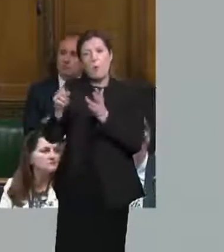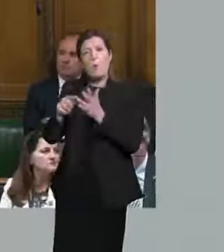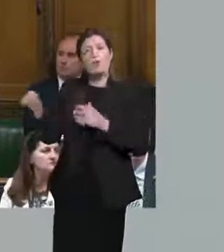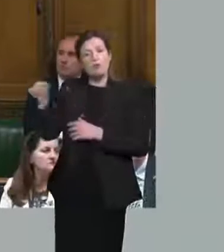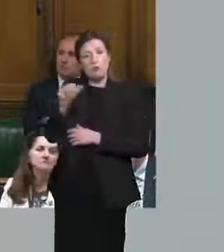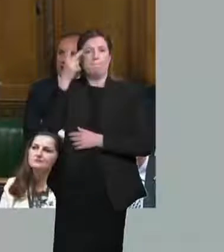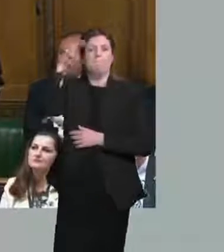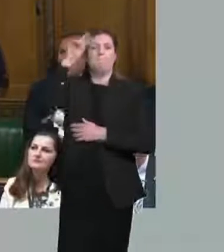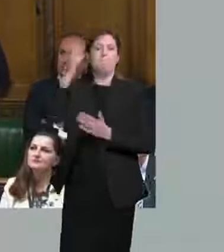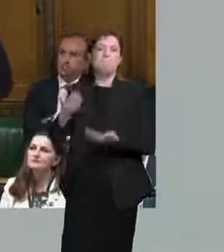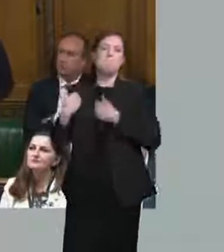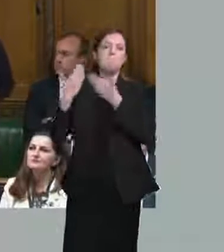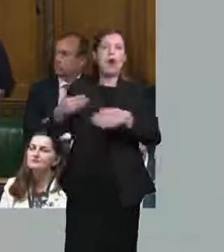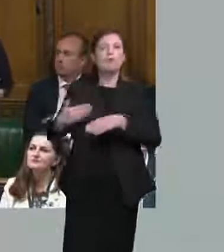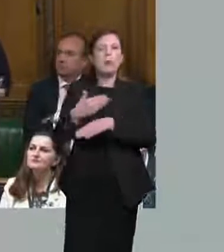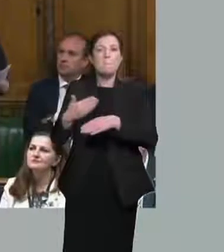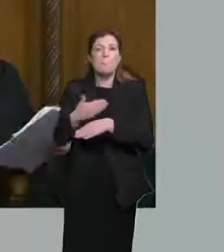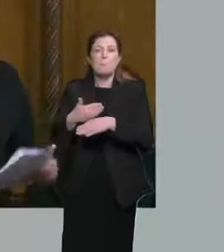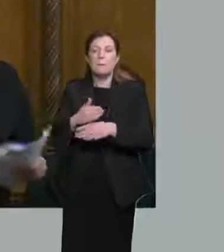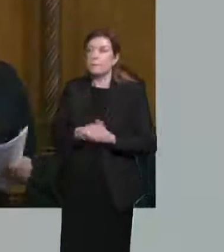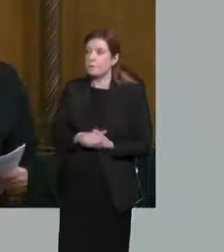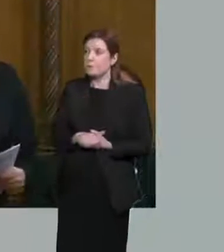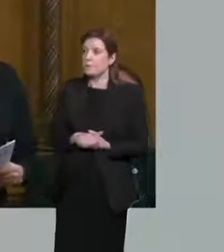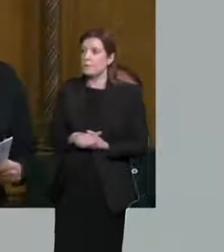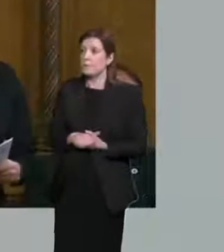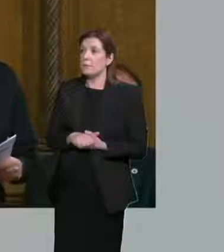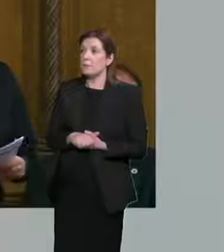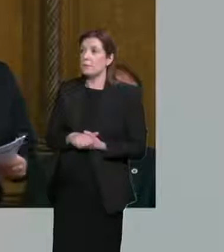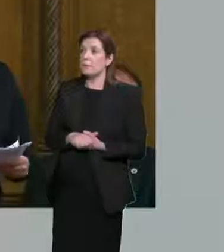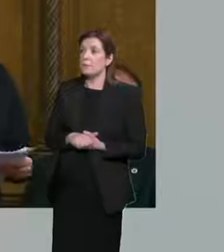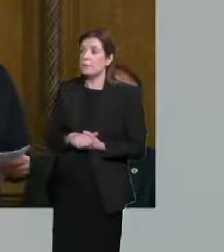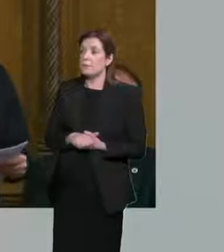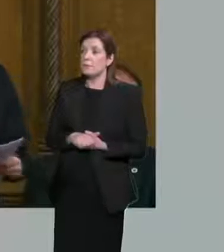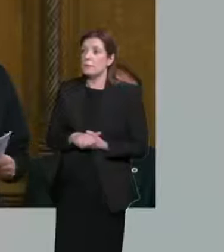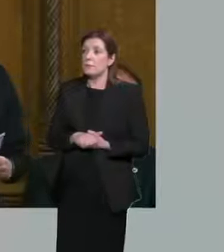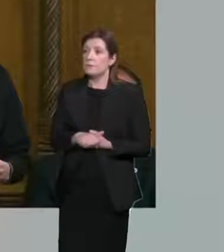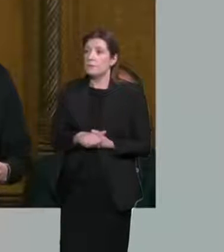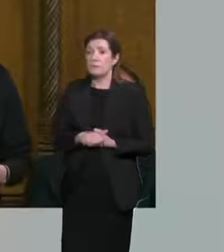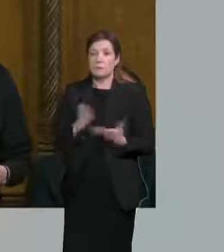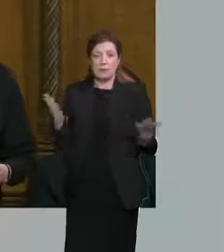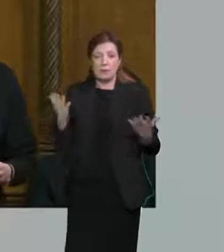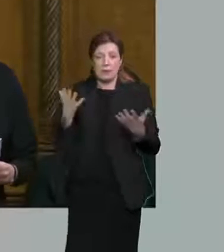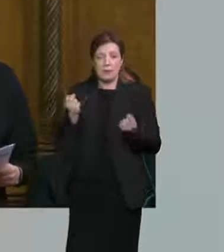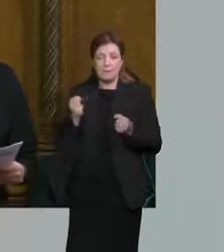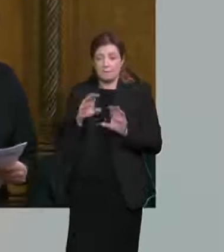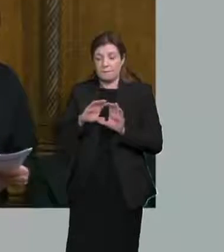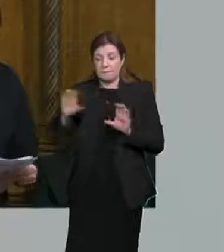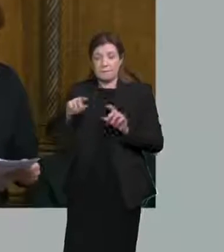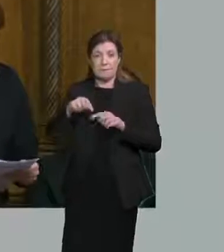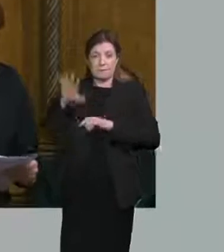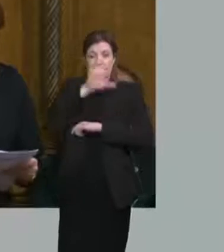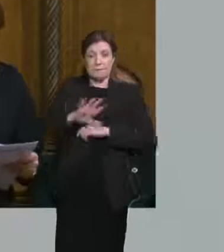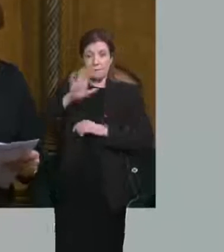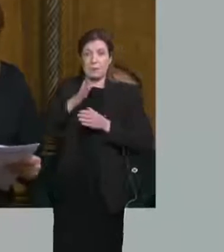reinstate the workers. But Dover and Kent are already badly affected by this business, including on the roads and